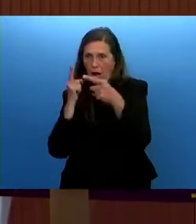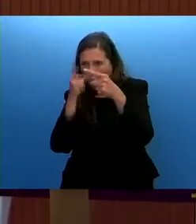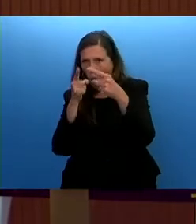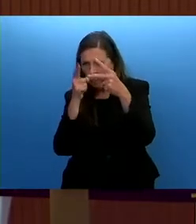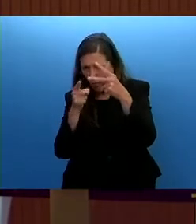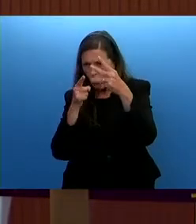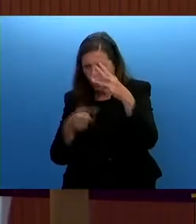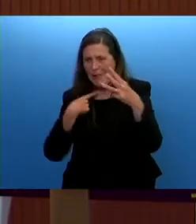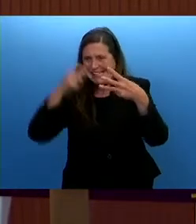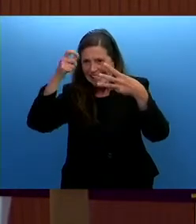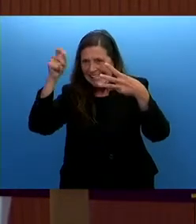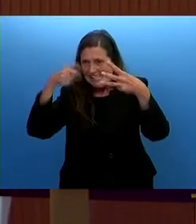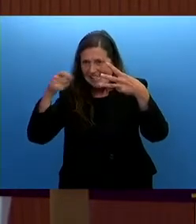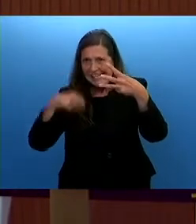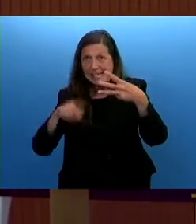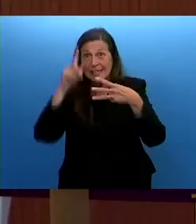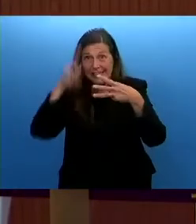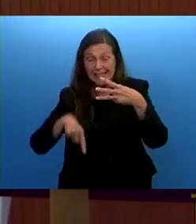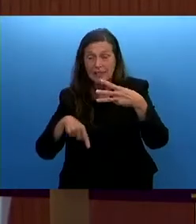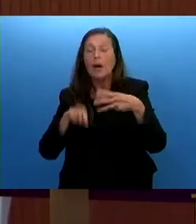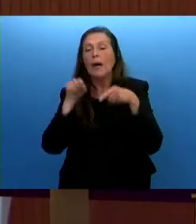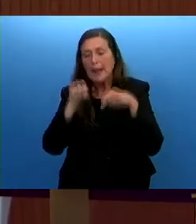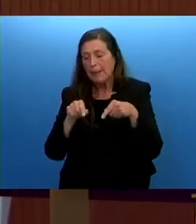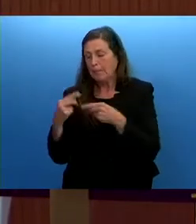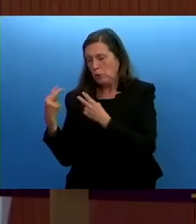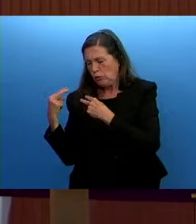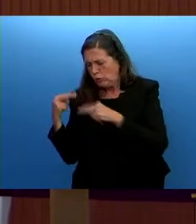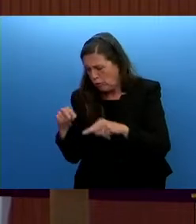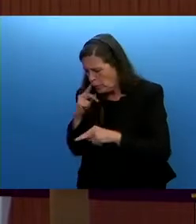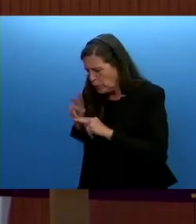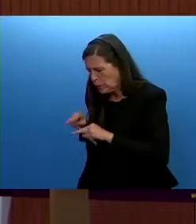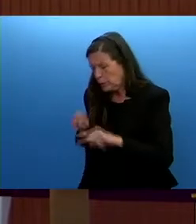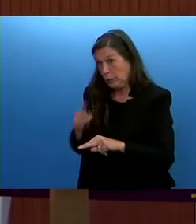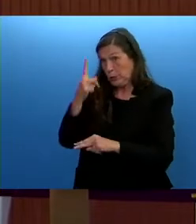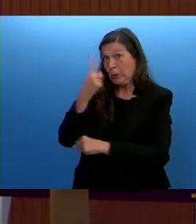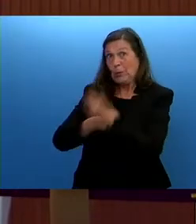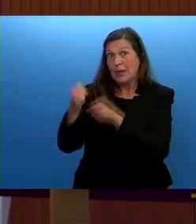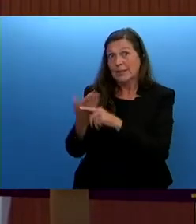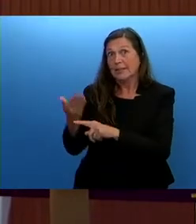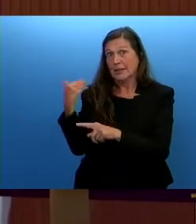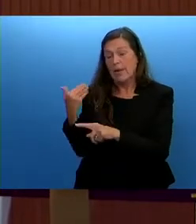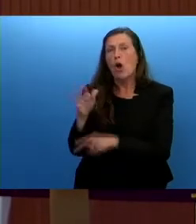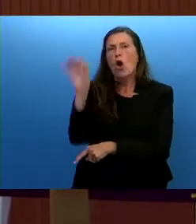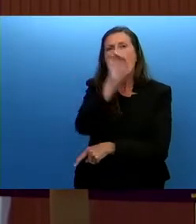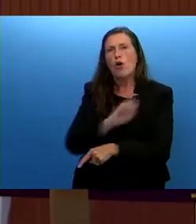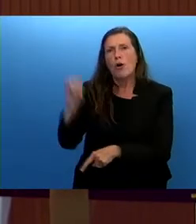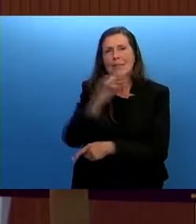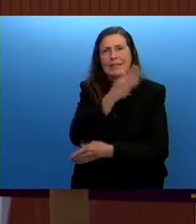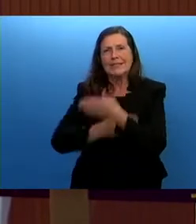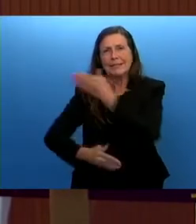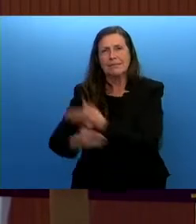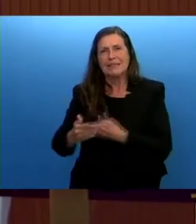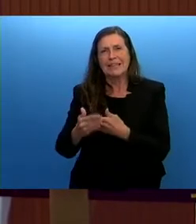This was illustrated in a review that was undertaken last year by the European Disability Forum. The